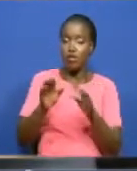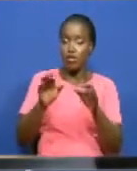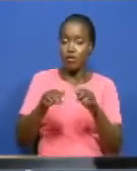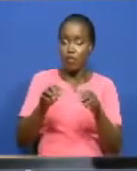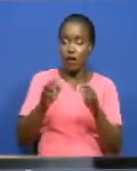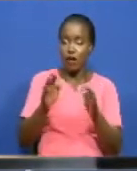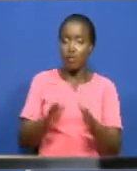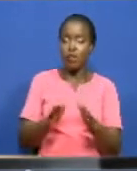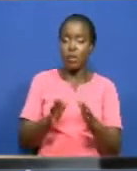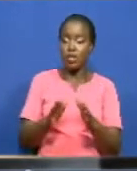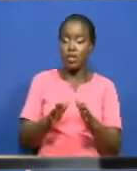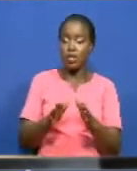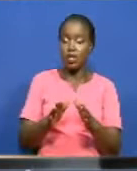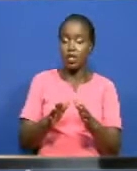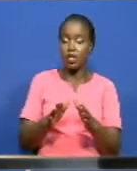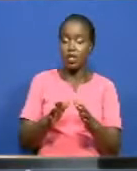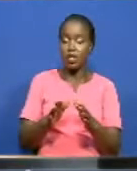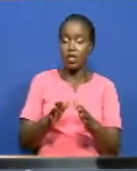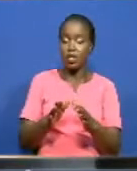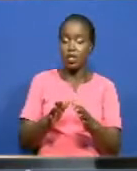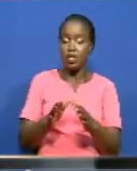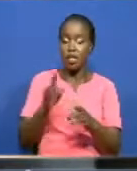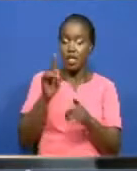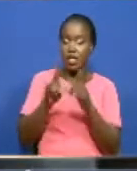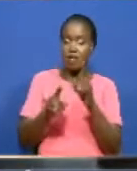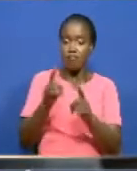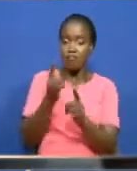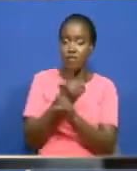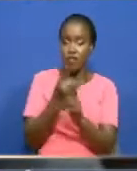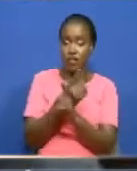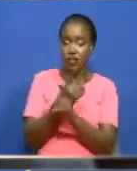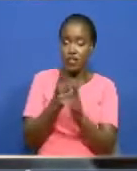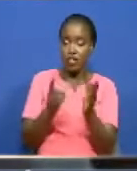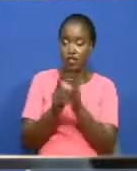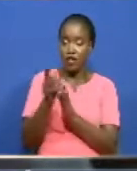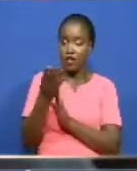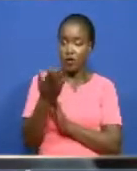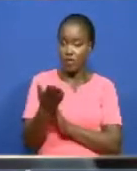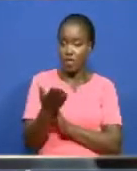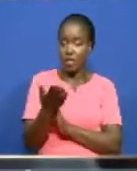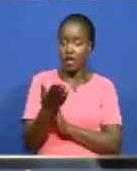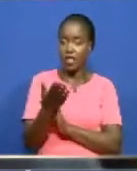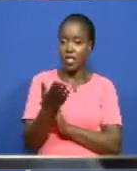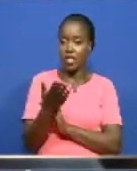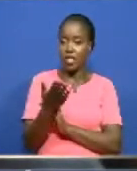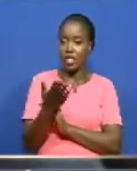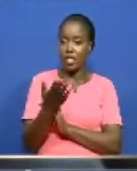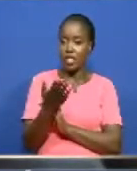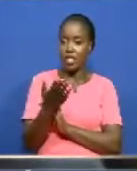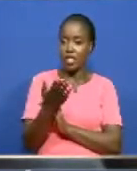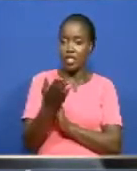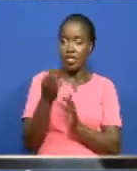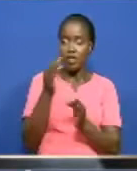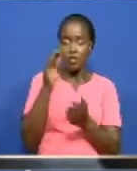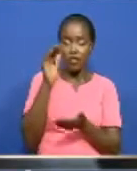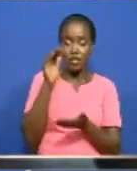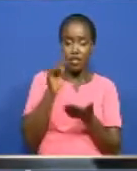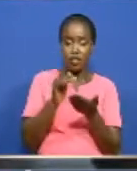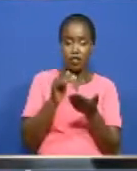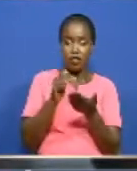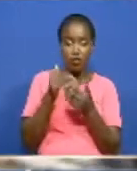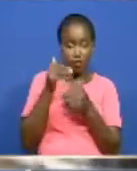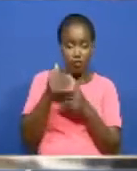use modern varieties that have been developed that are high yielding, unless we reduce